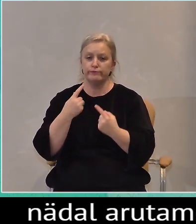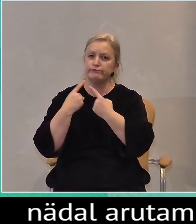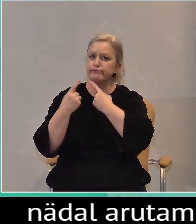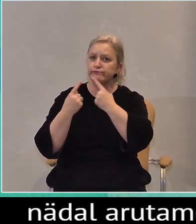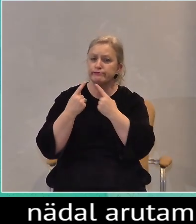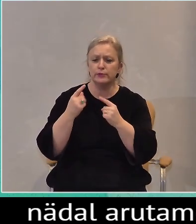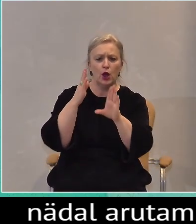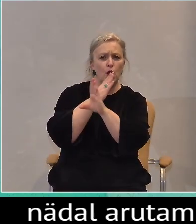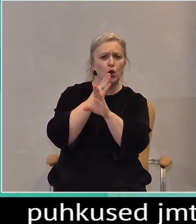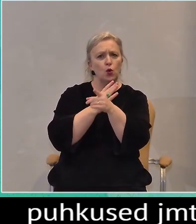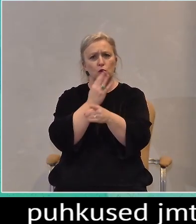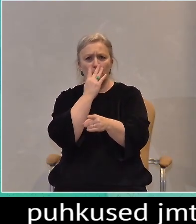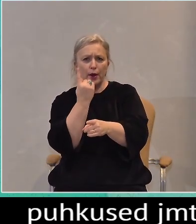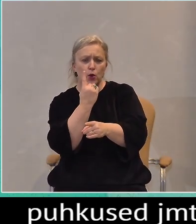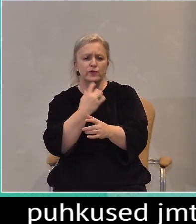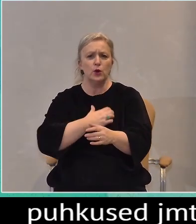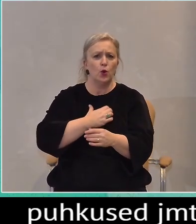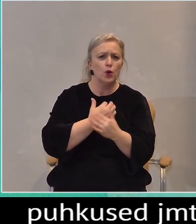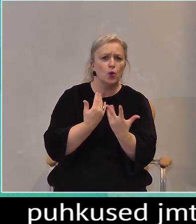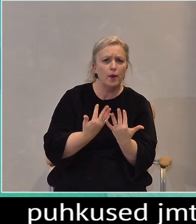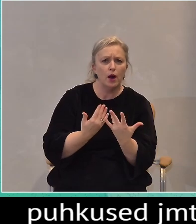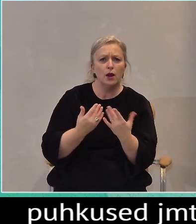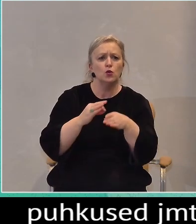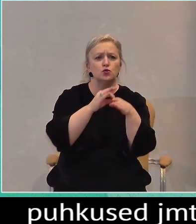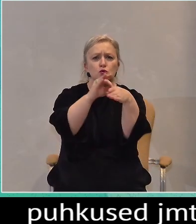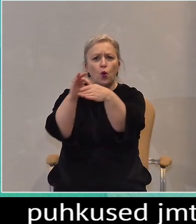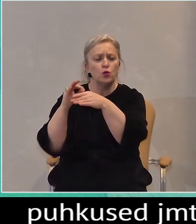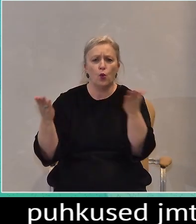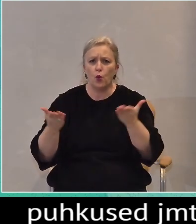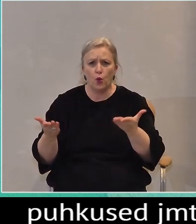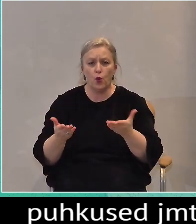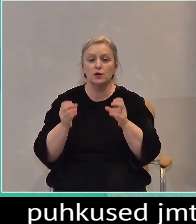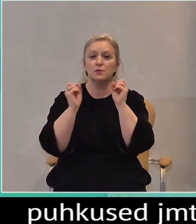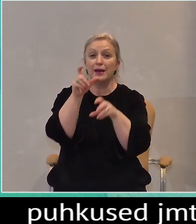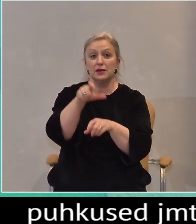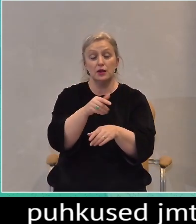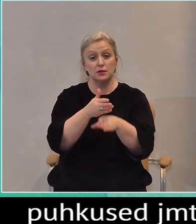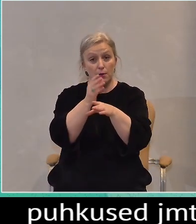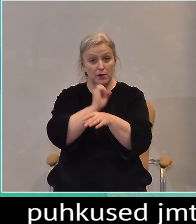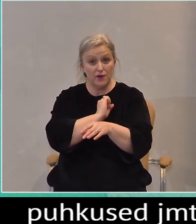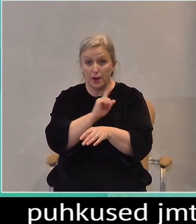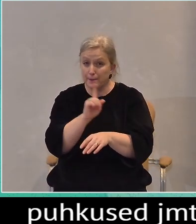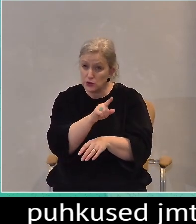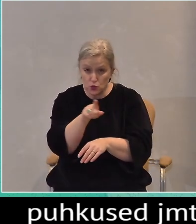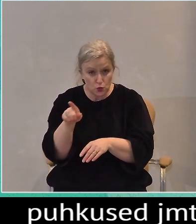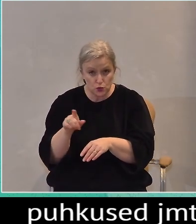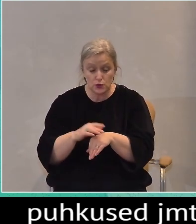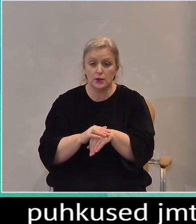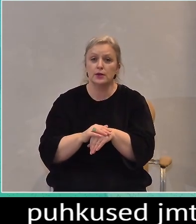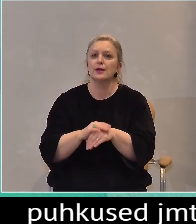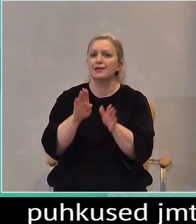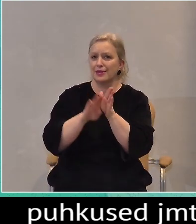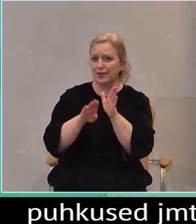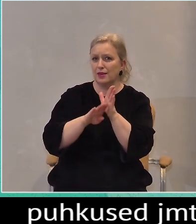coordinator creates a summary of the situation. We discuss the patient at our weekly meeting